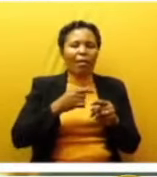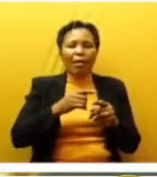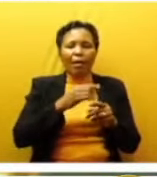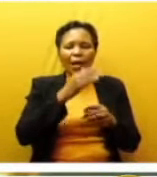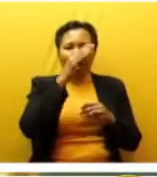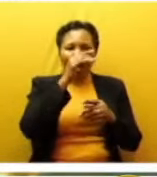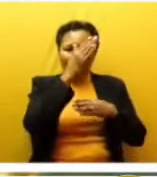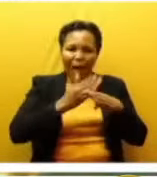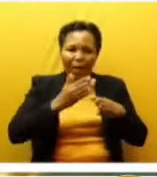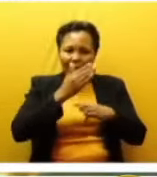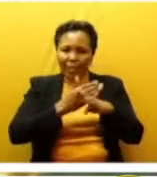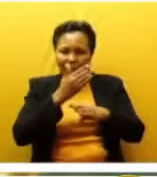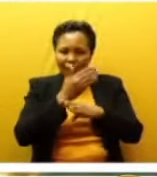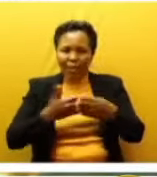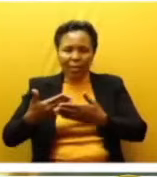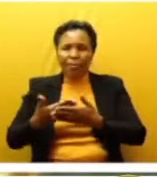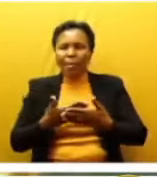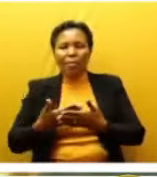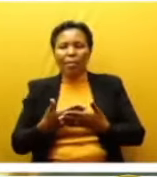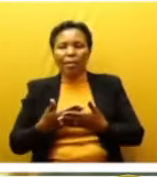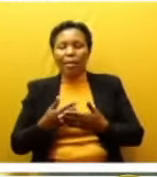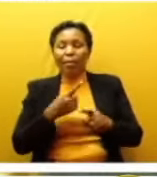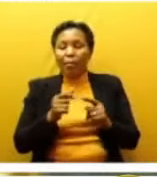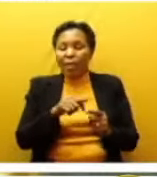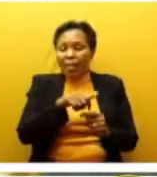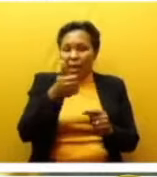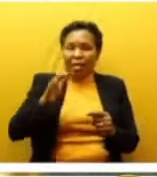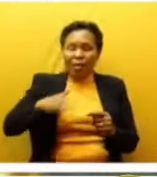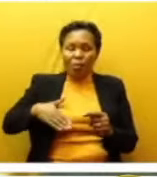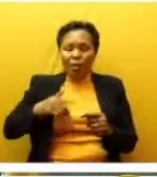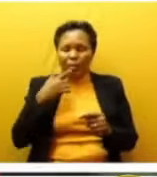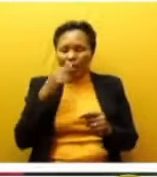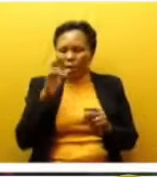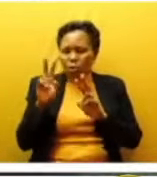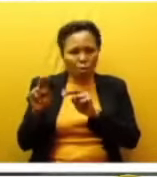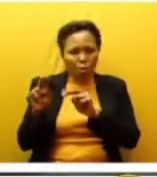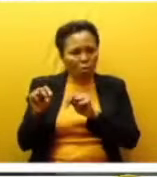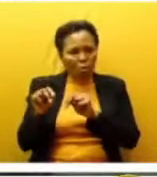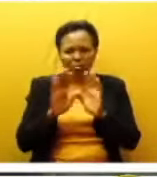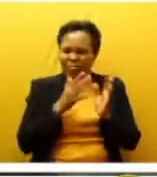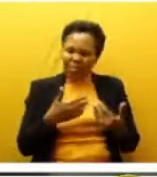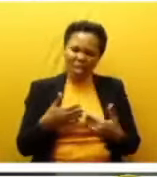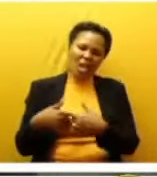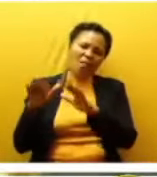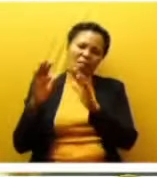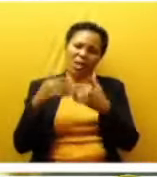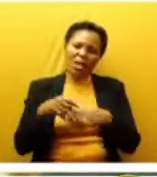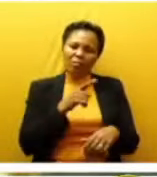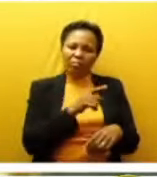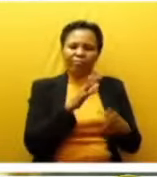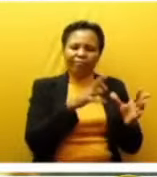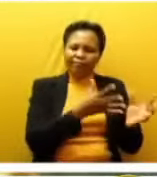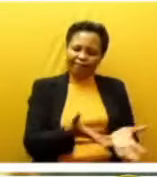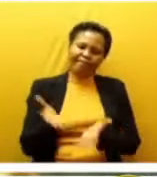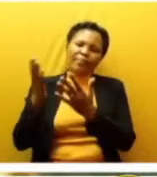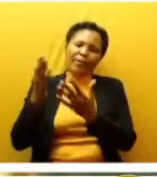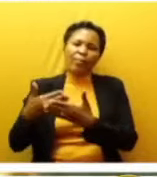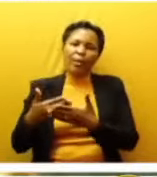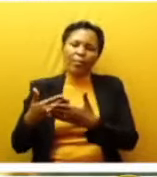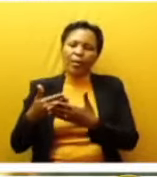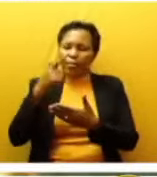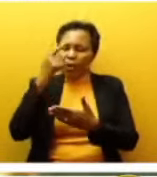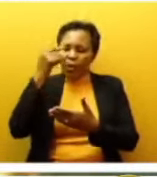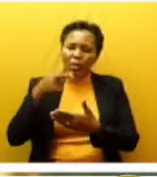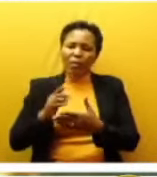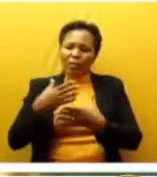the baby. But the other one, I remember, said, no, let her take the baby. Because what she was interested in